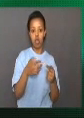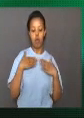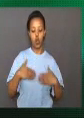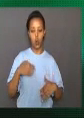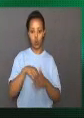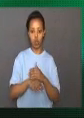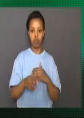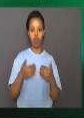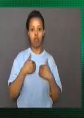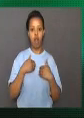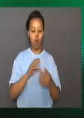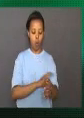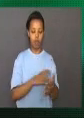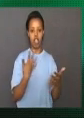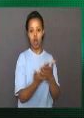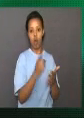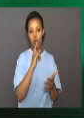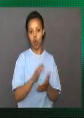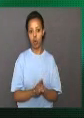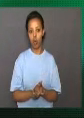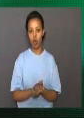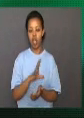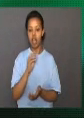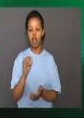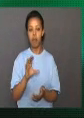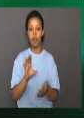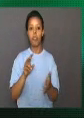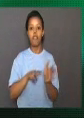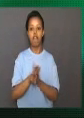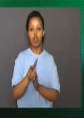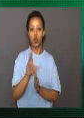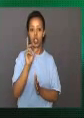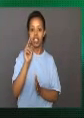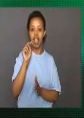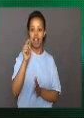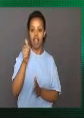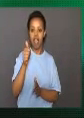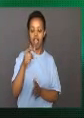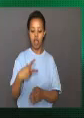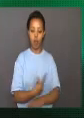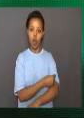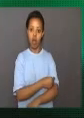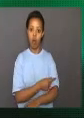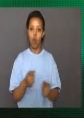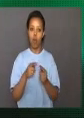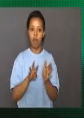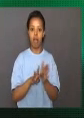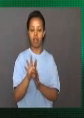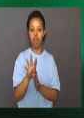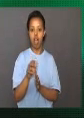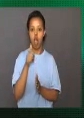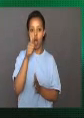cell wall. The virus DNA is injected into the